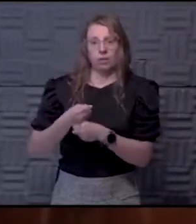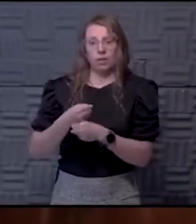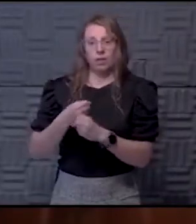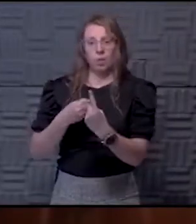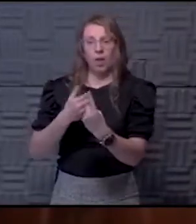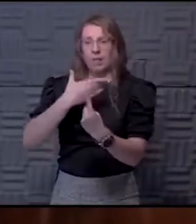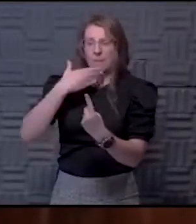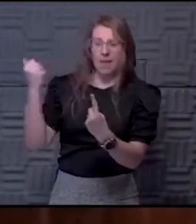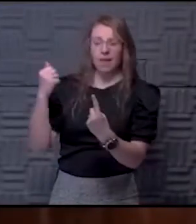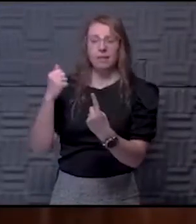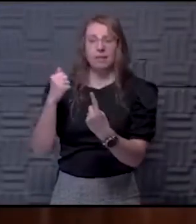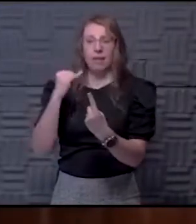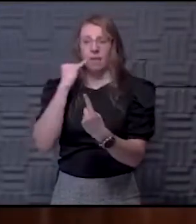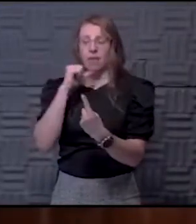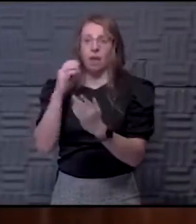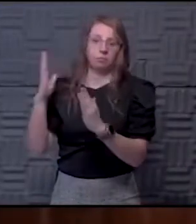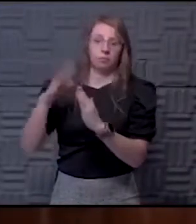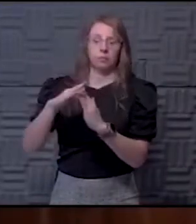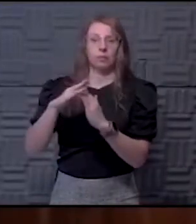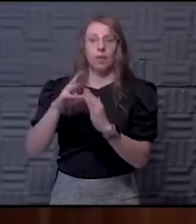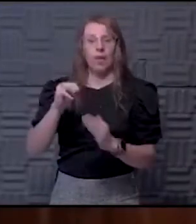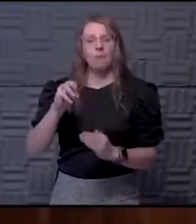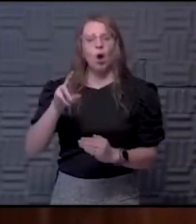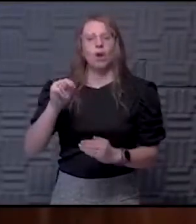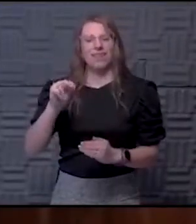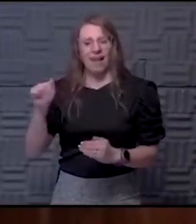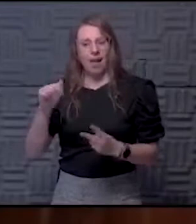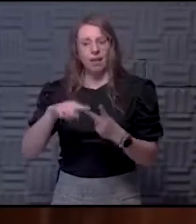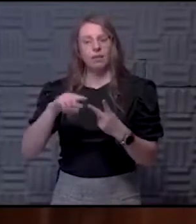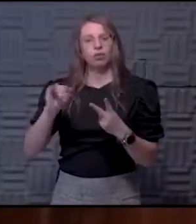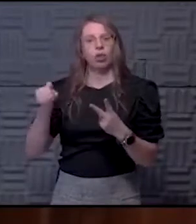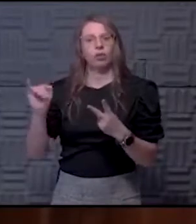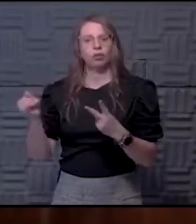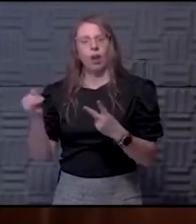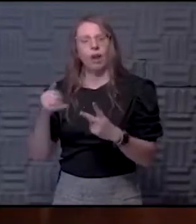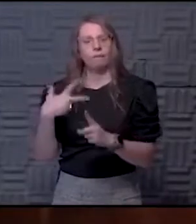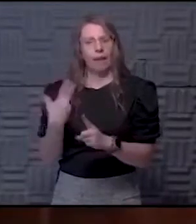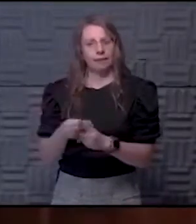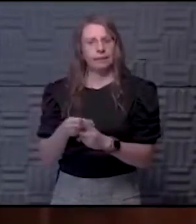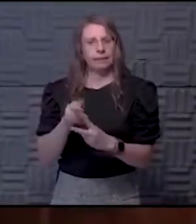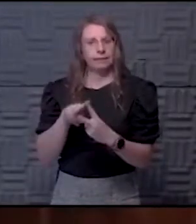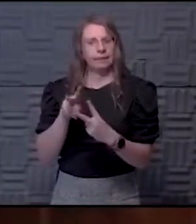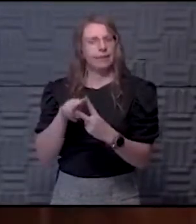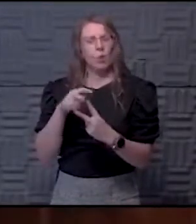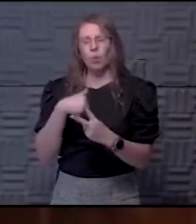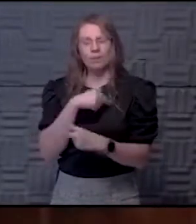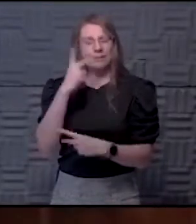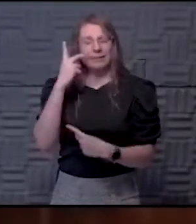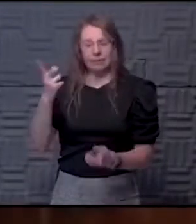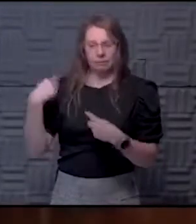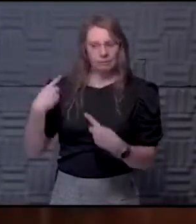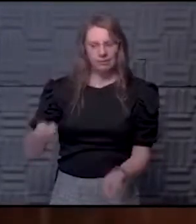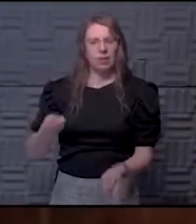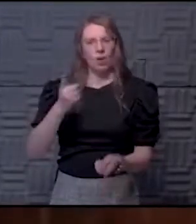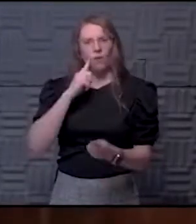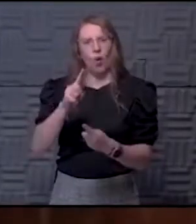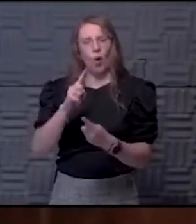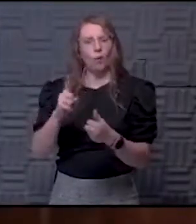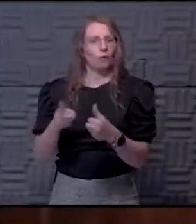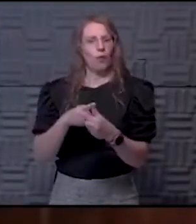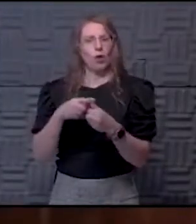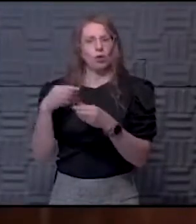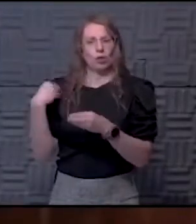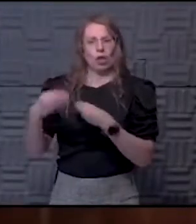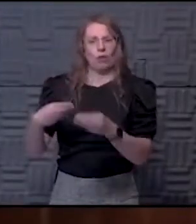best vaccines. I'm talking about mRNA and J&J vaccines that we've ever seen, particularly for a